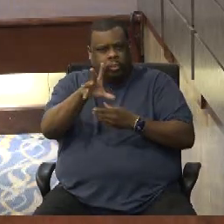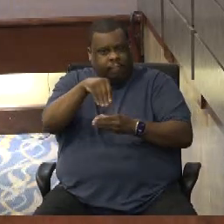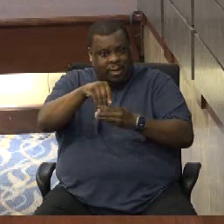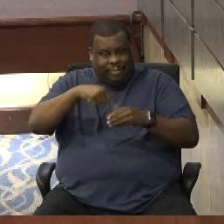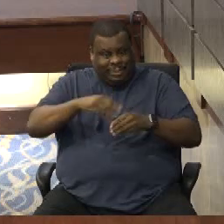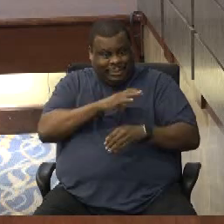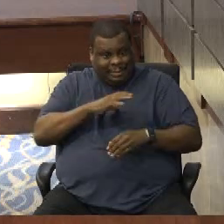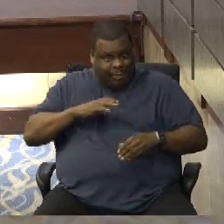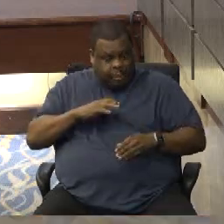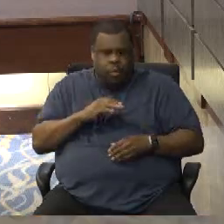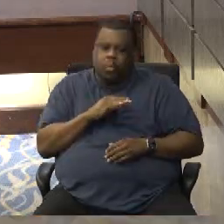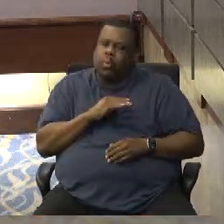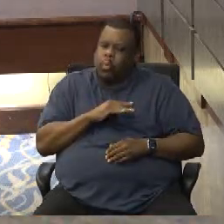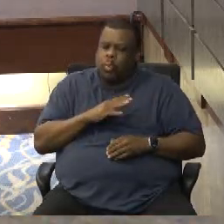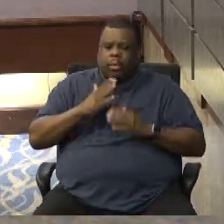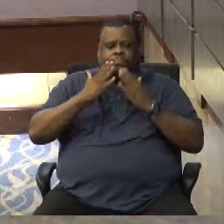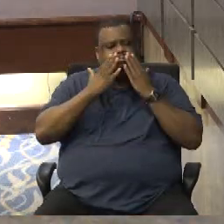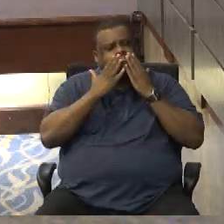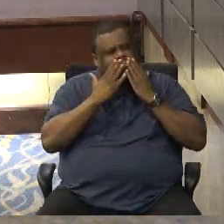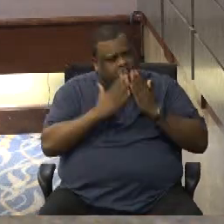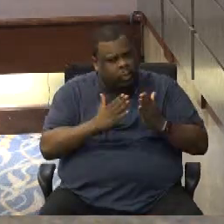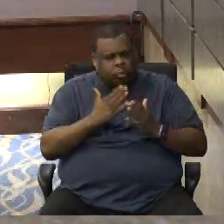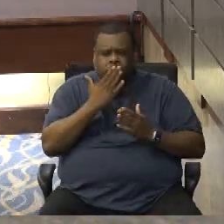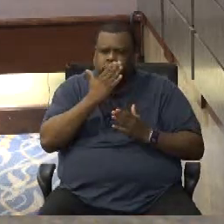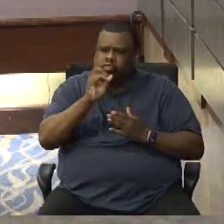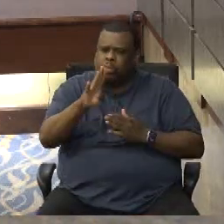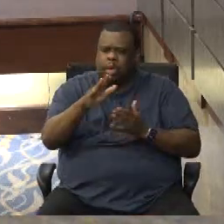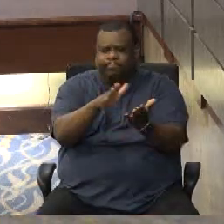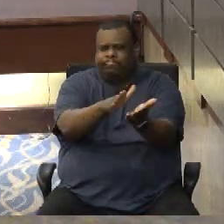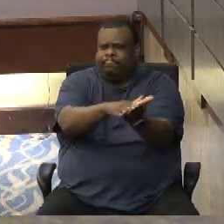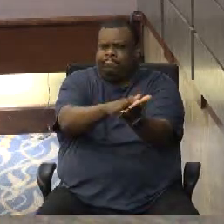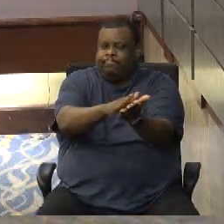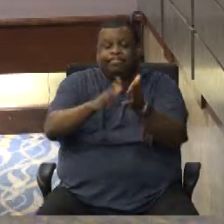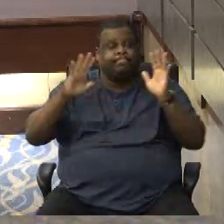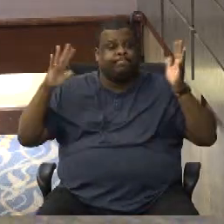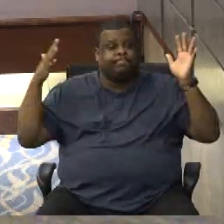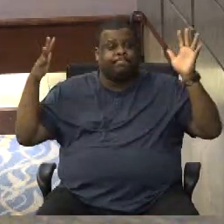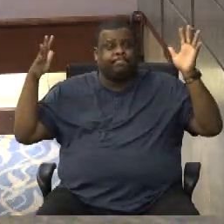real blessing to me. So thank you for your leadership.